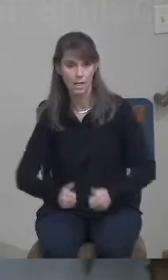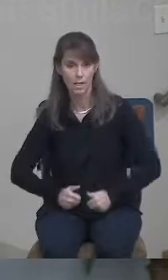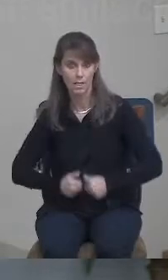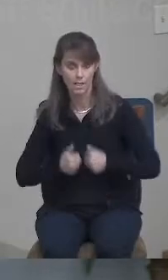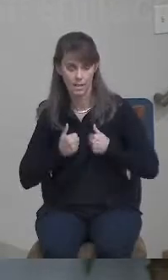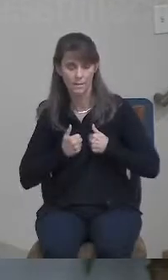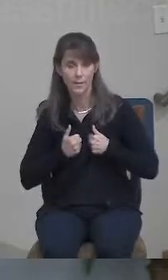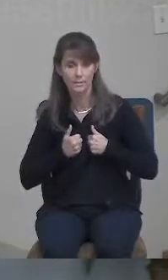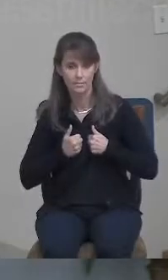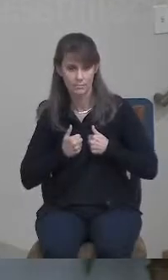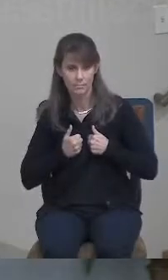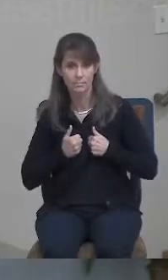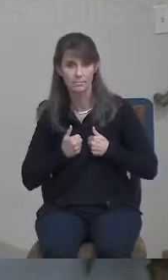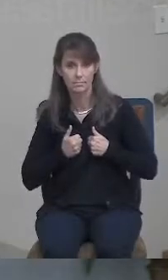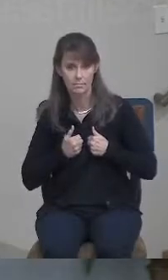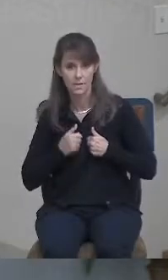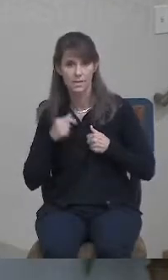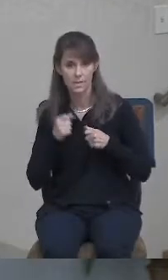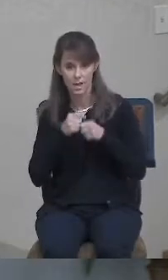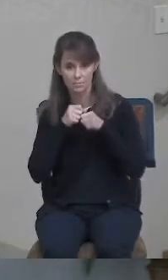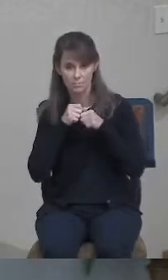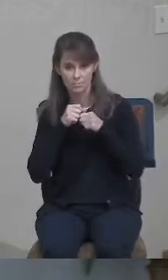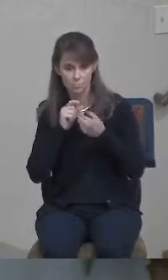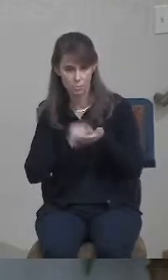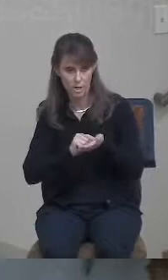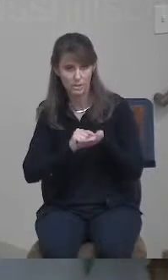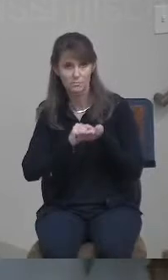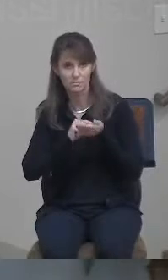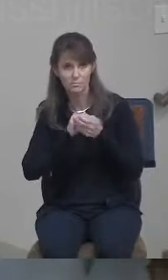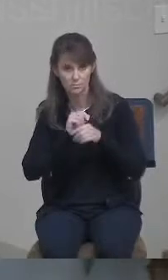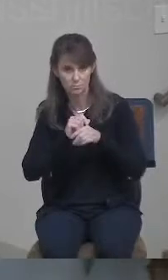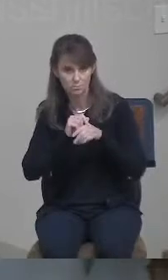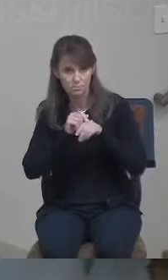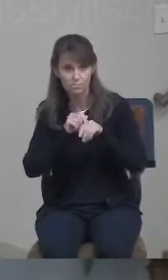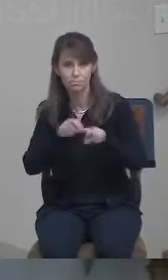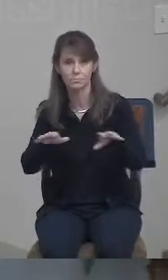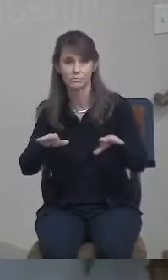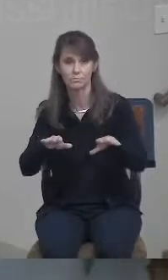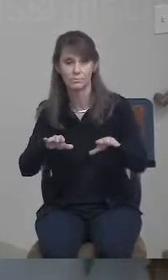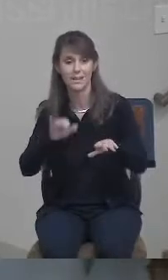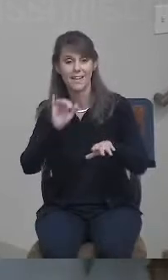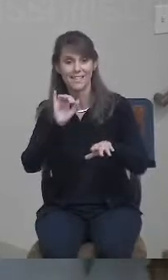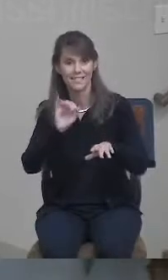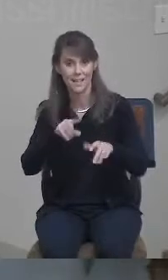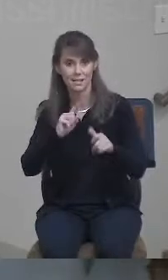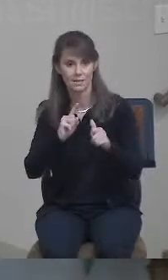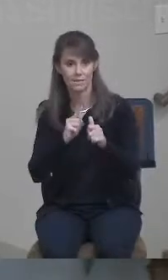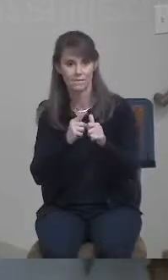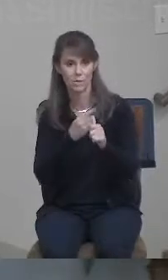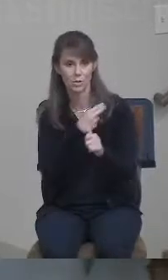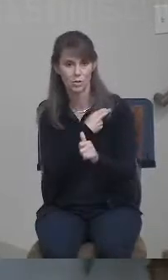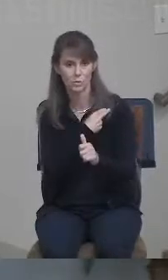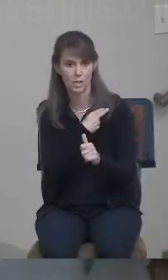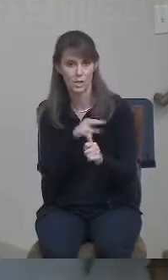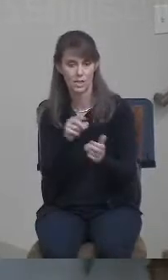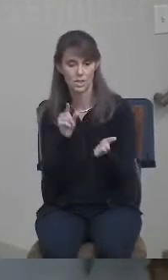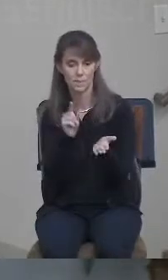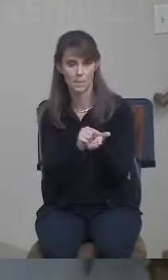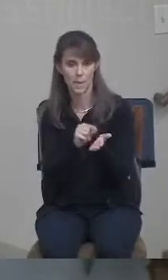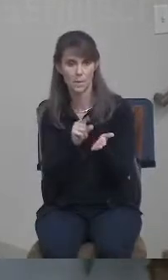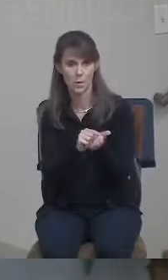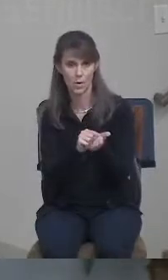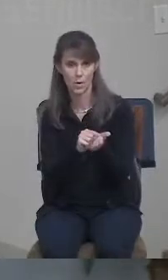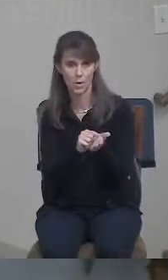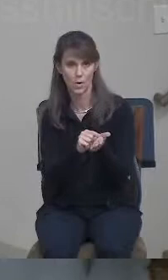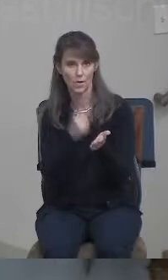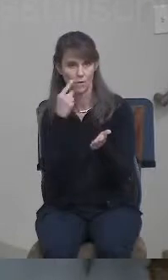274 subscribers. This was the first religious paper, according to Smith, anyway, ever to be published in the world.